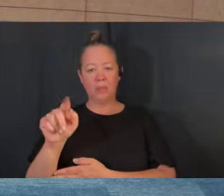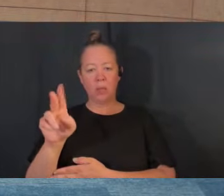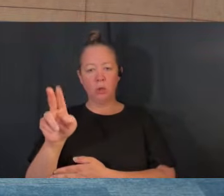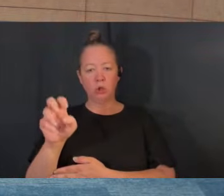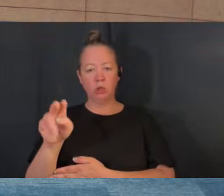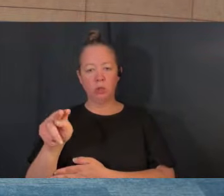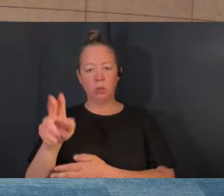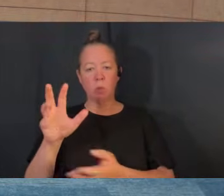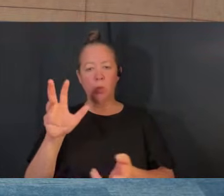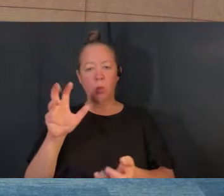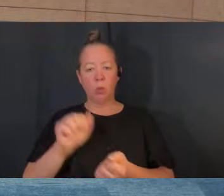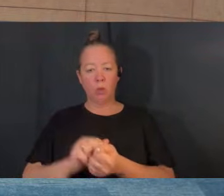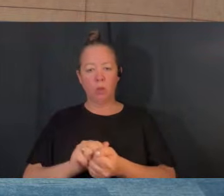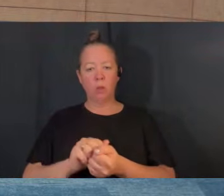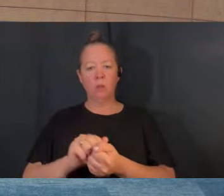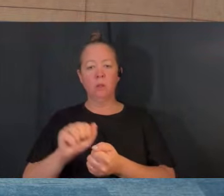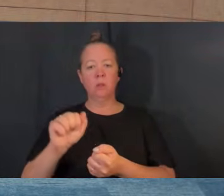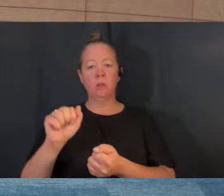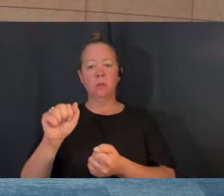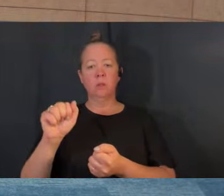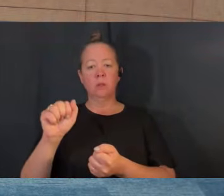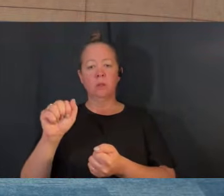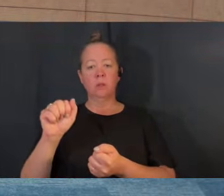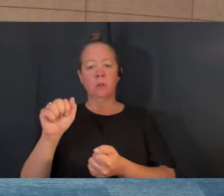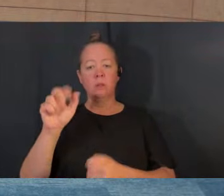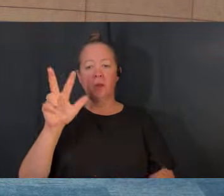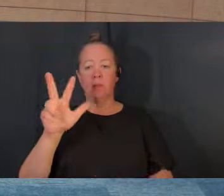be. Is that right, Mr. Tanzi?